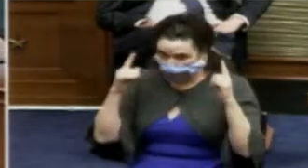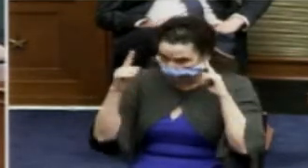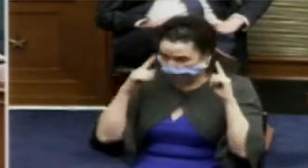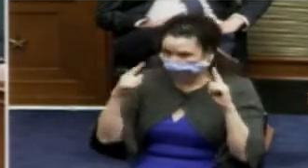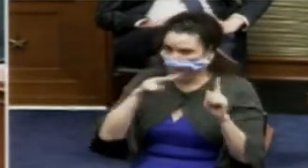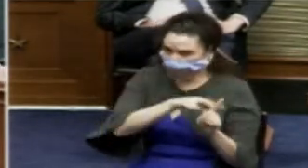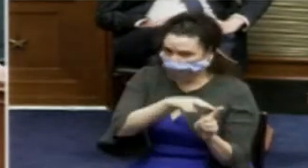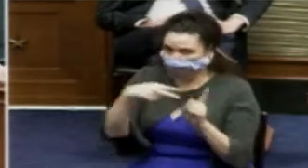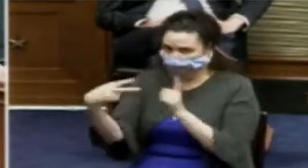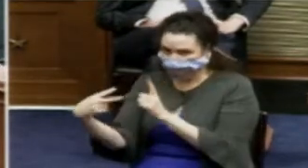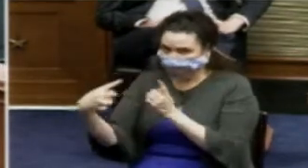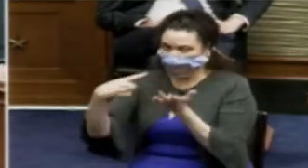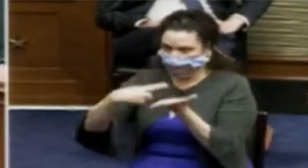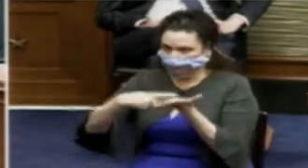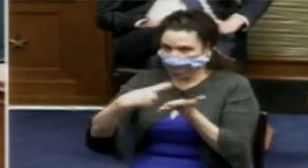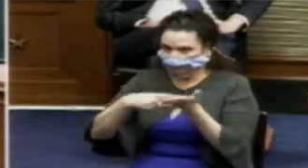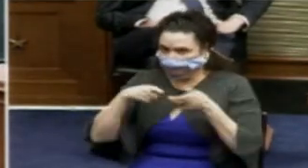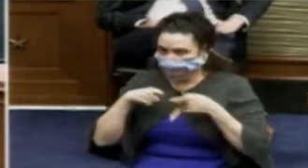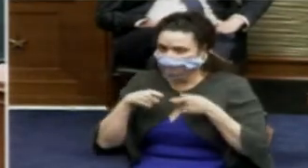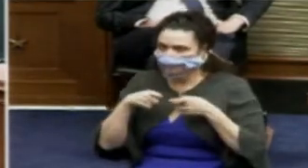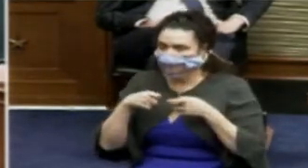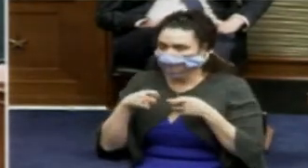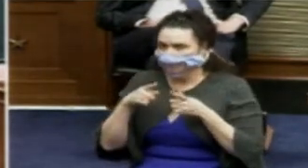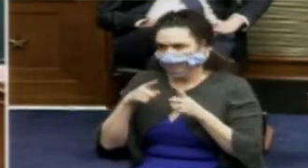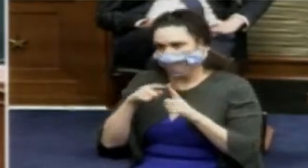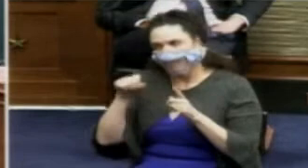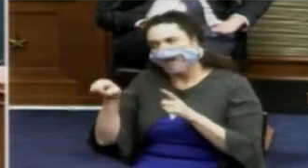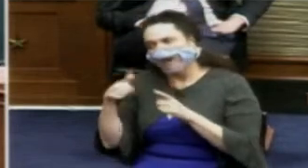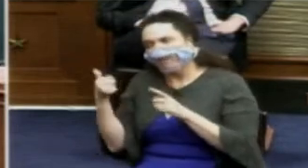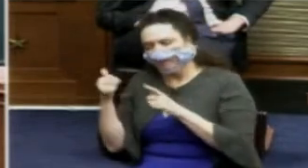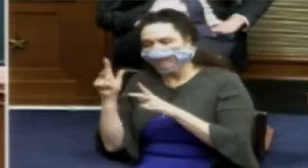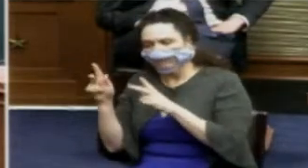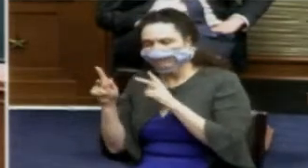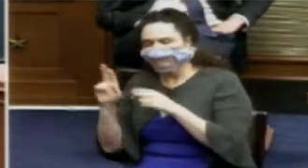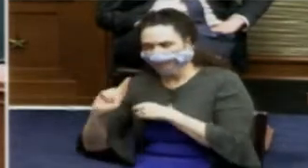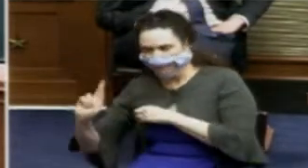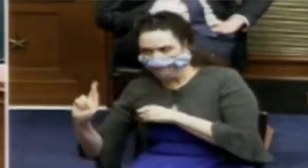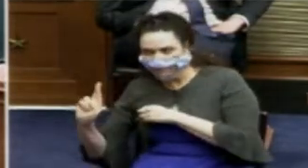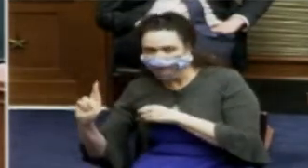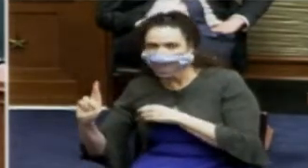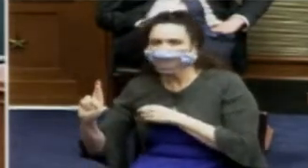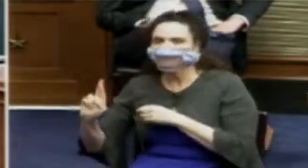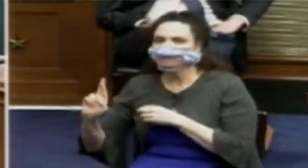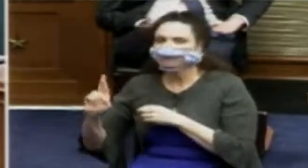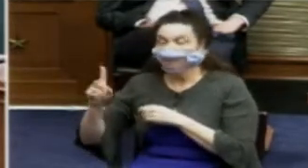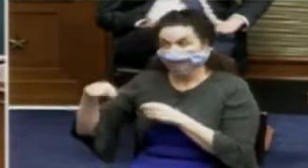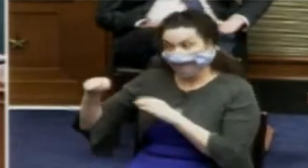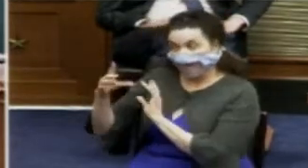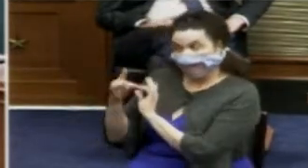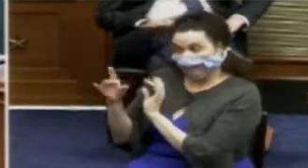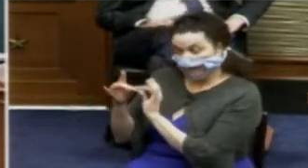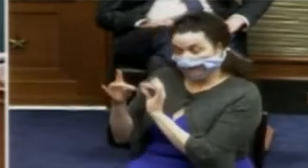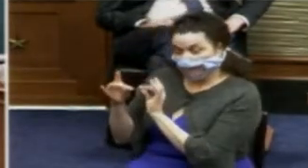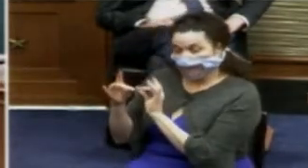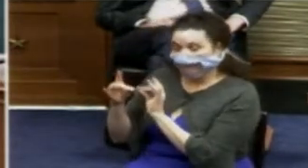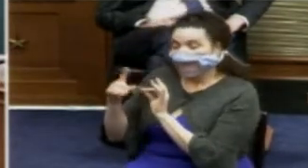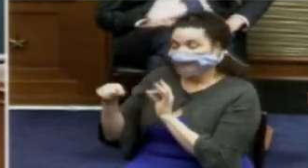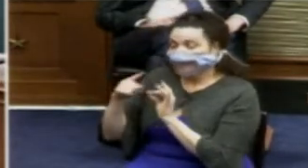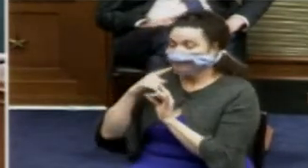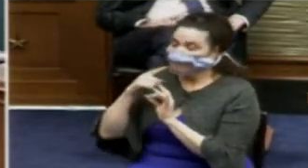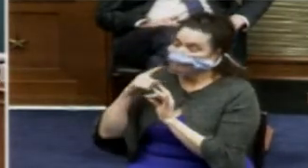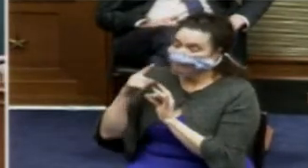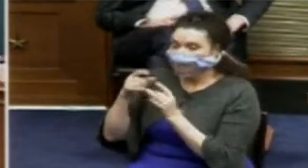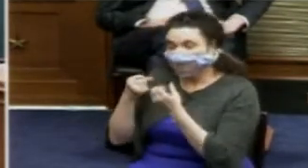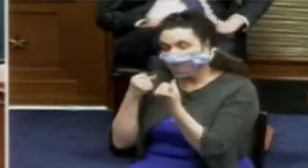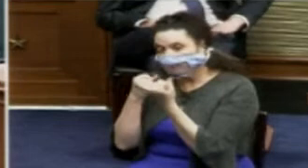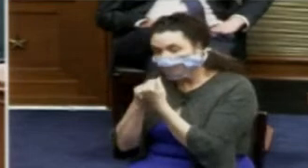we discuss this issue from my friends on the other side of the aisle, and they try to frame that the support, that